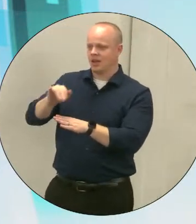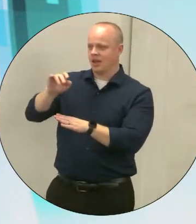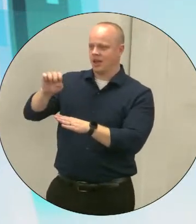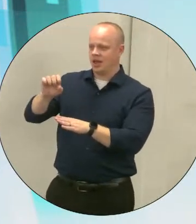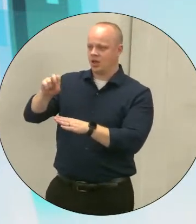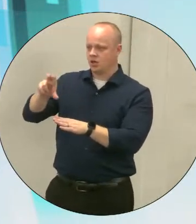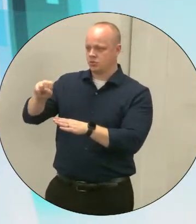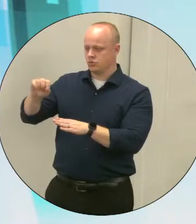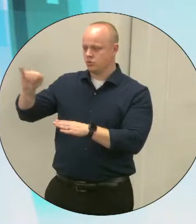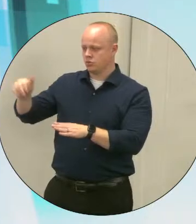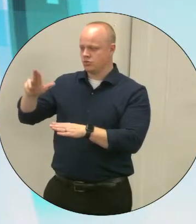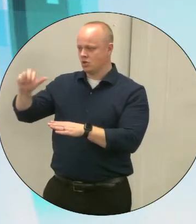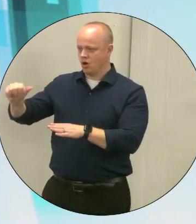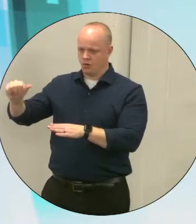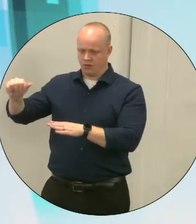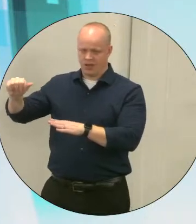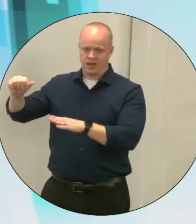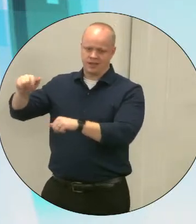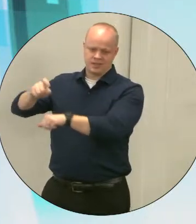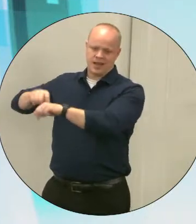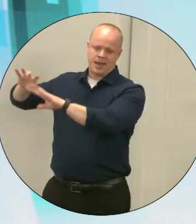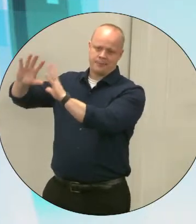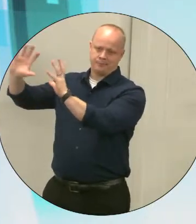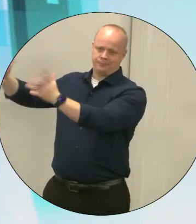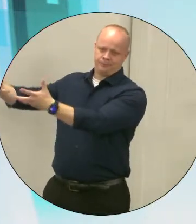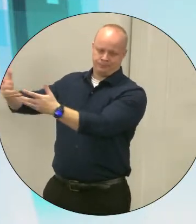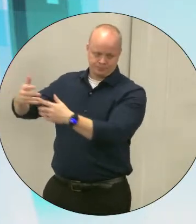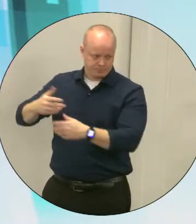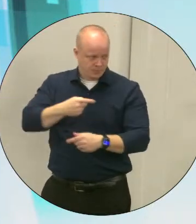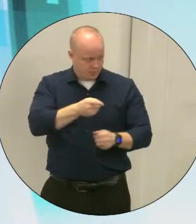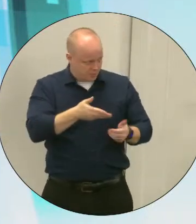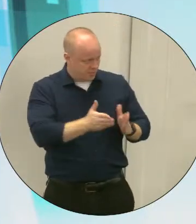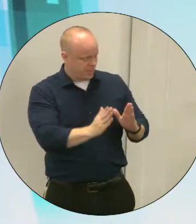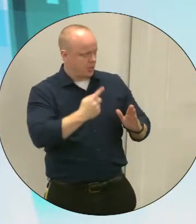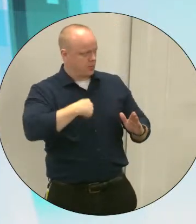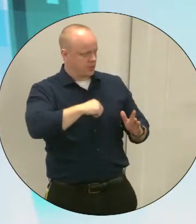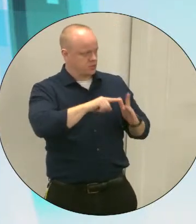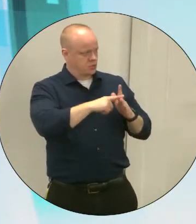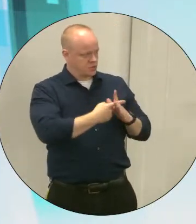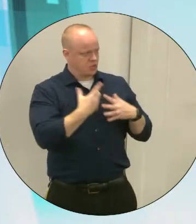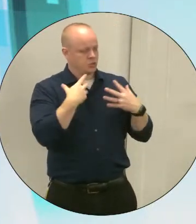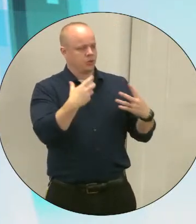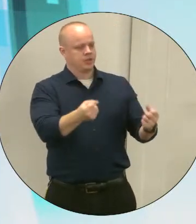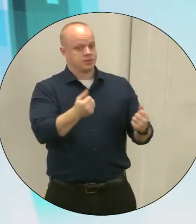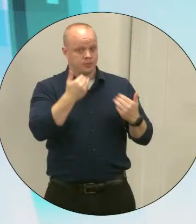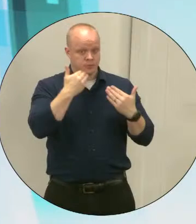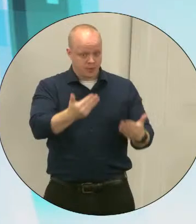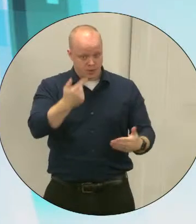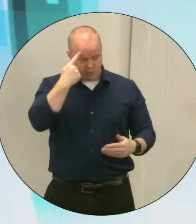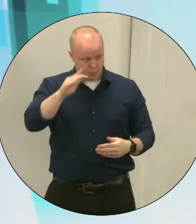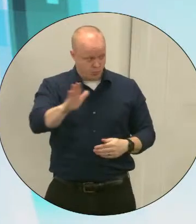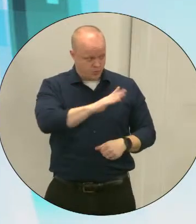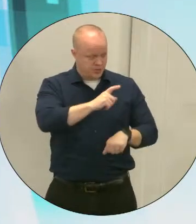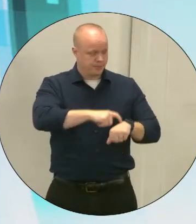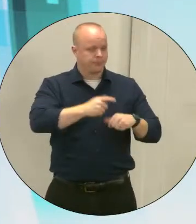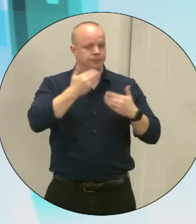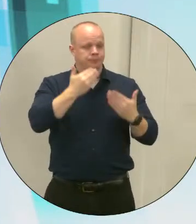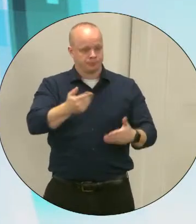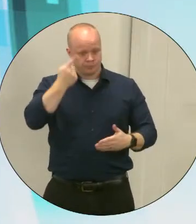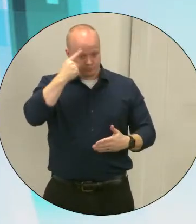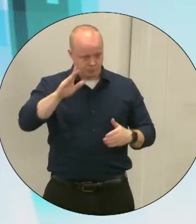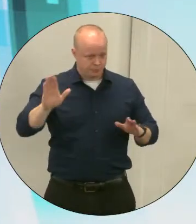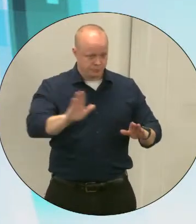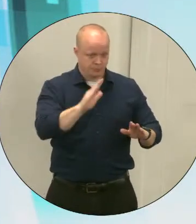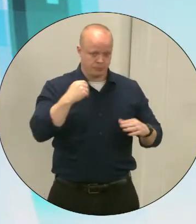Jara legacy, and you have allowed us to start to heal. So I thank you for your time, and I thank you for your effort,